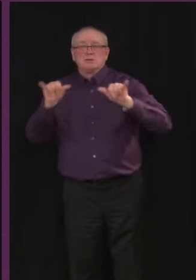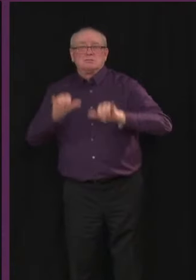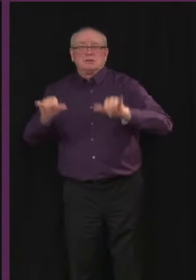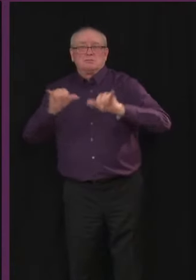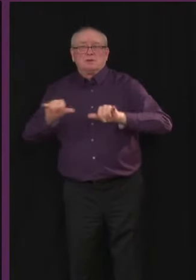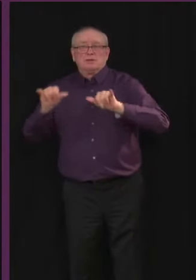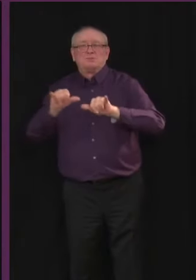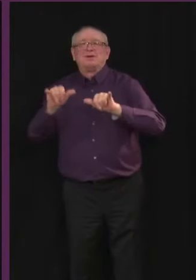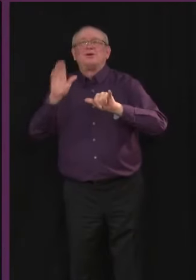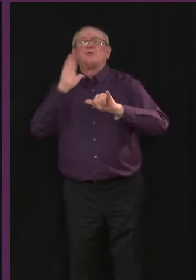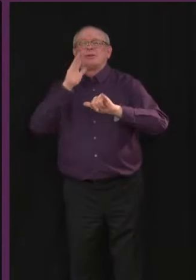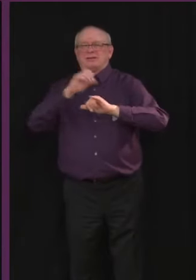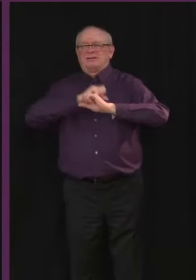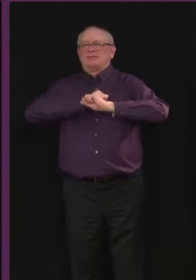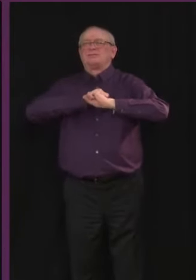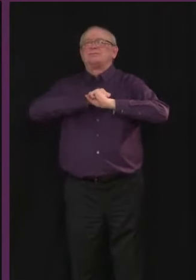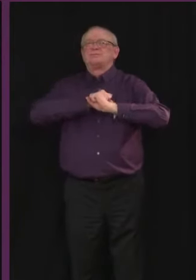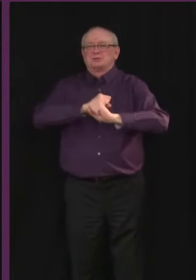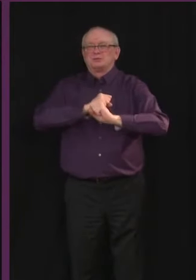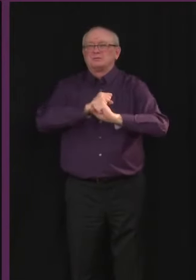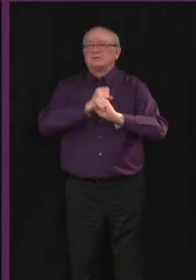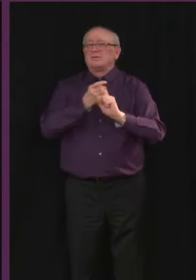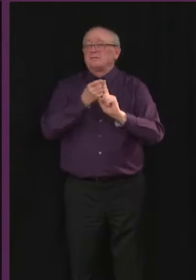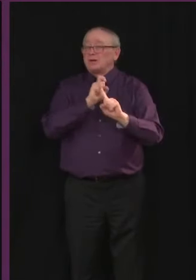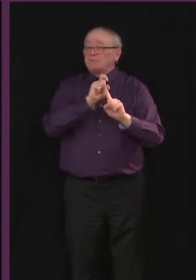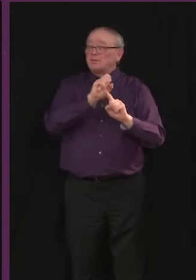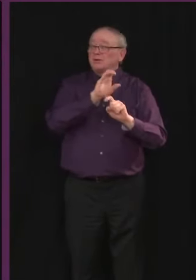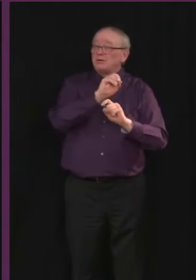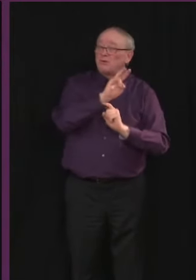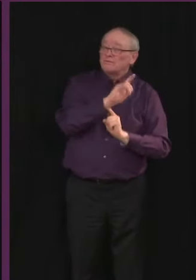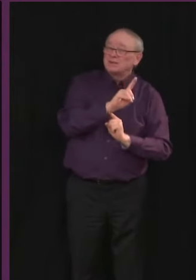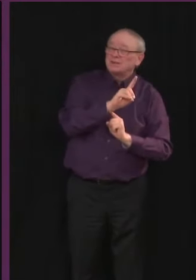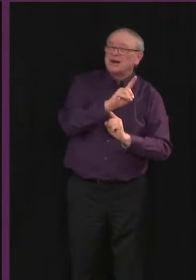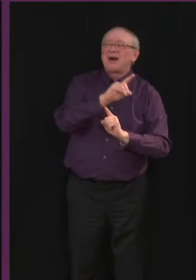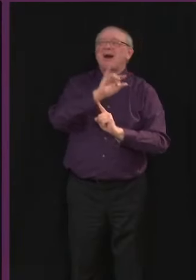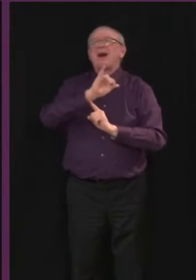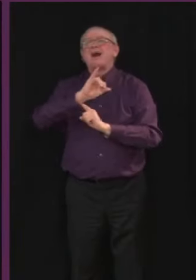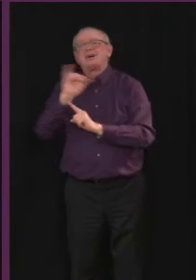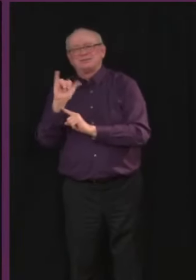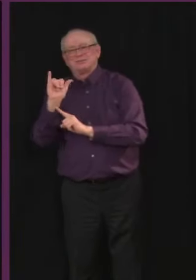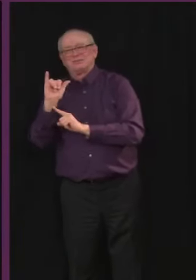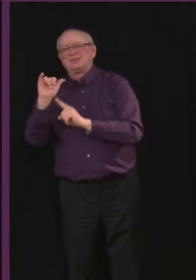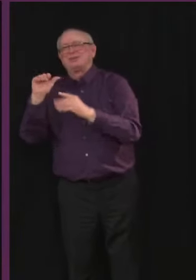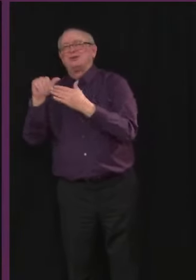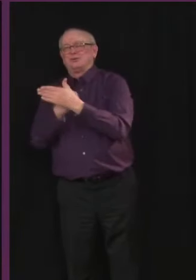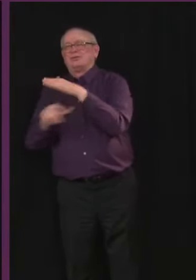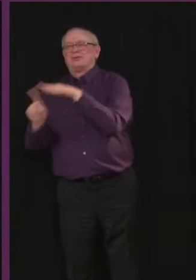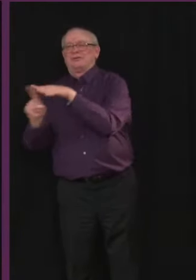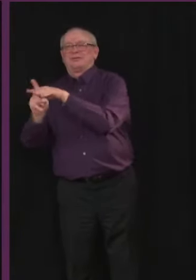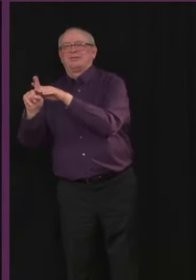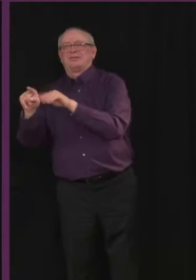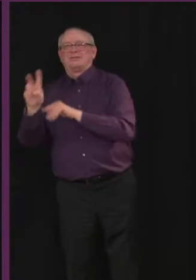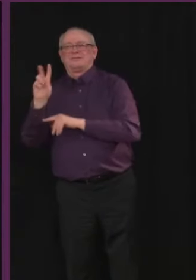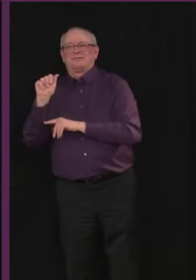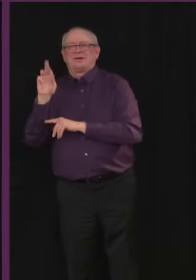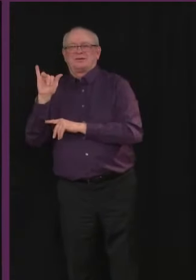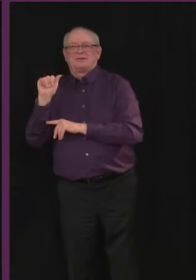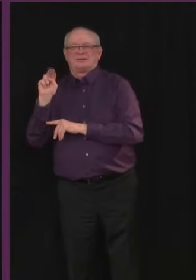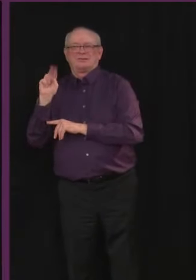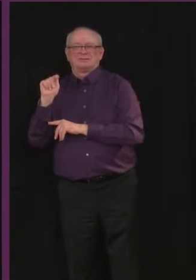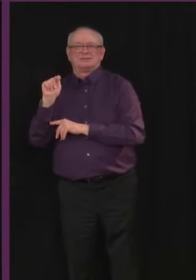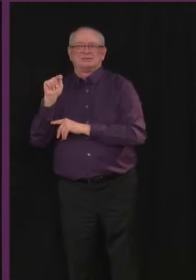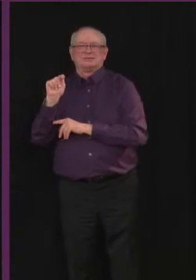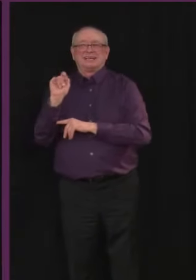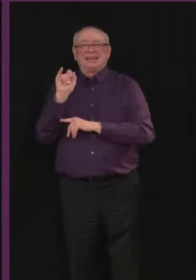the COVID-19 that we've had here for many months, but those regular, persistent, consistent actions will also help us against variant